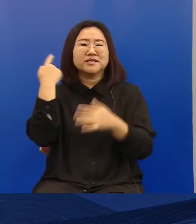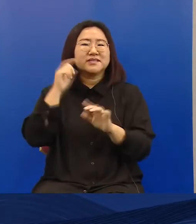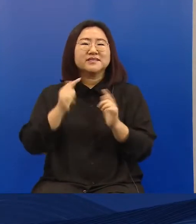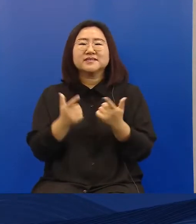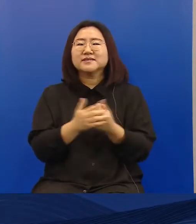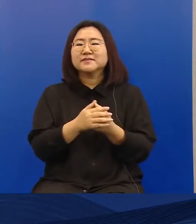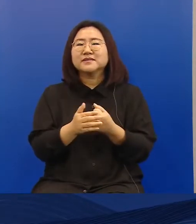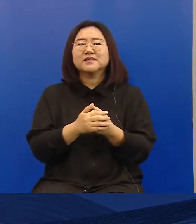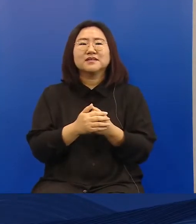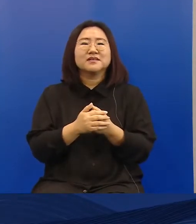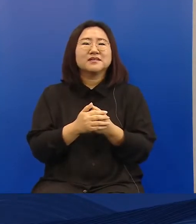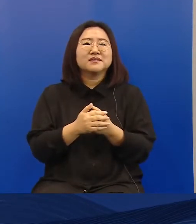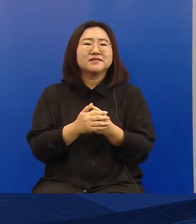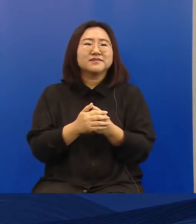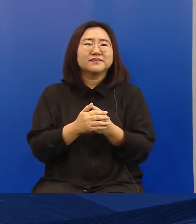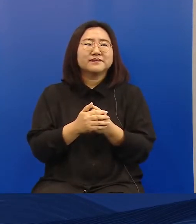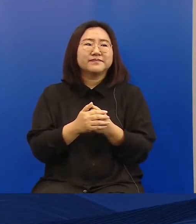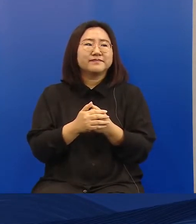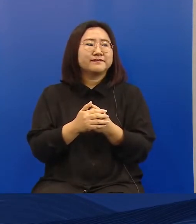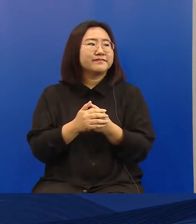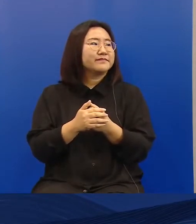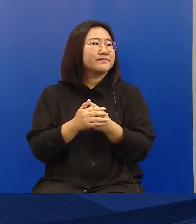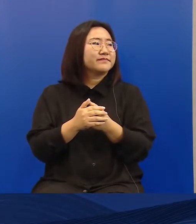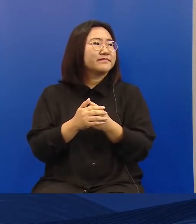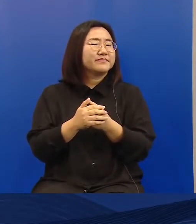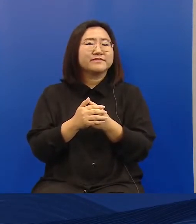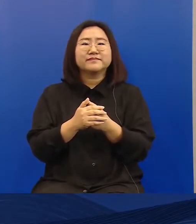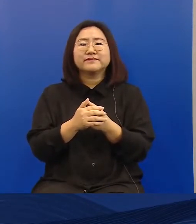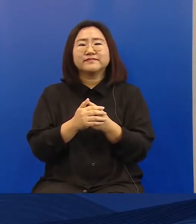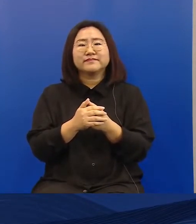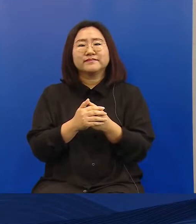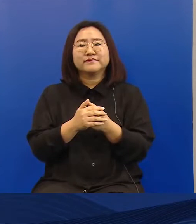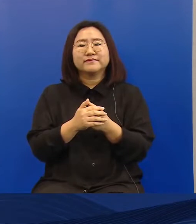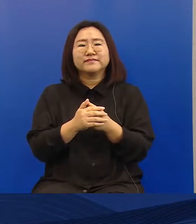And I believe Jeju